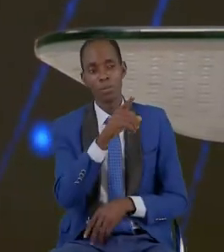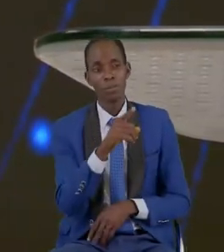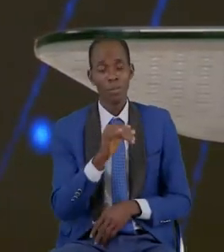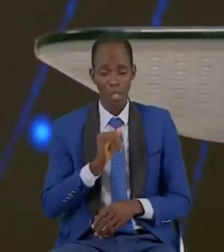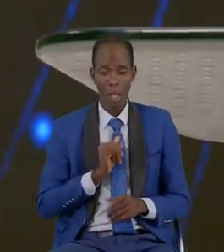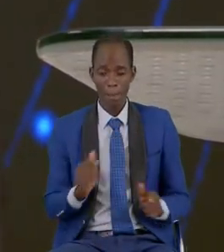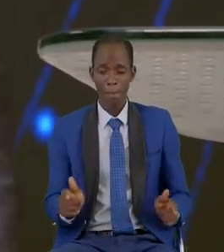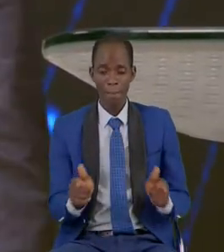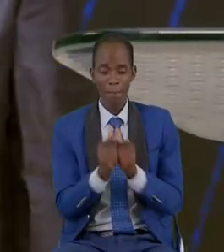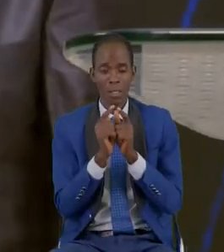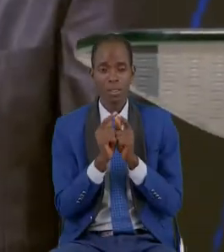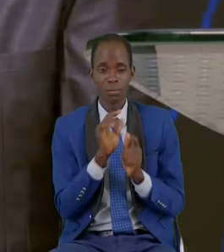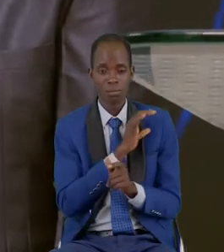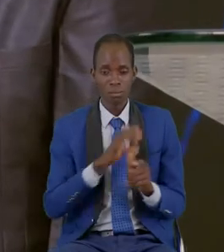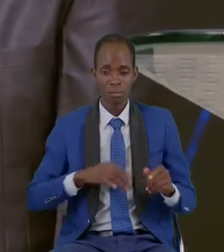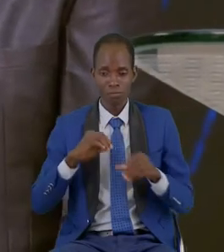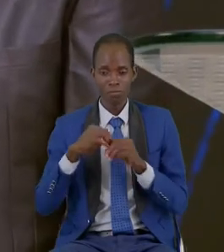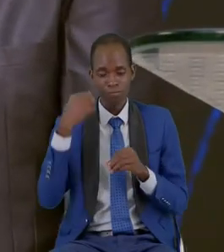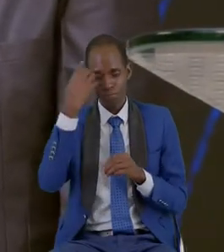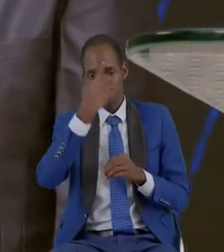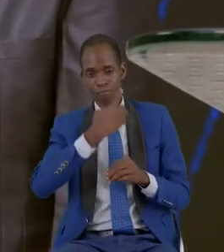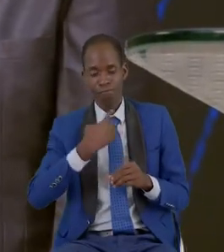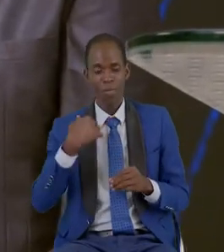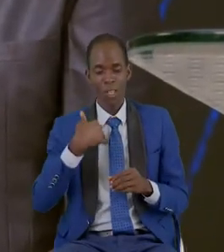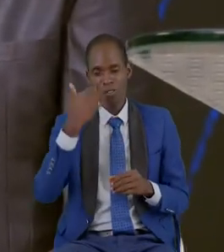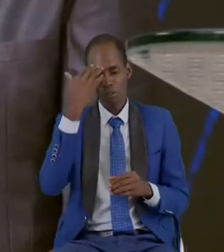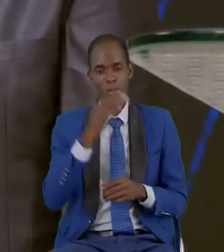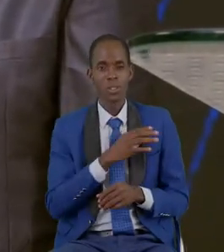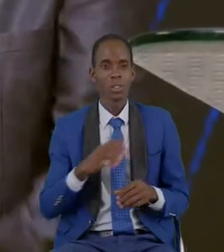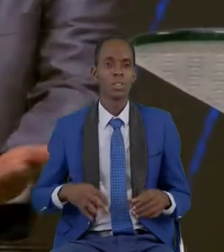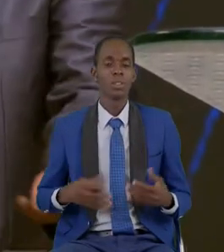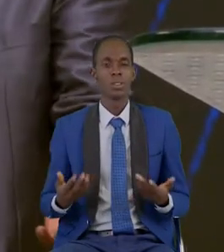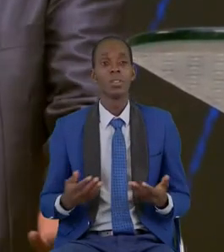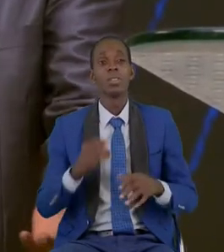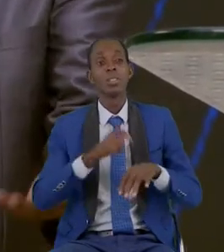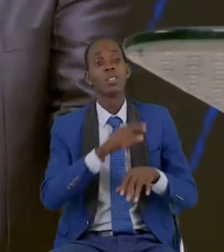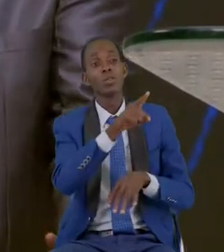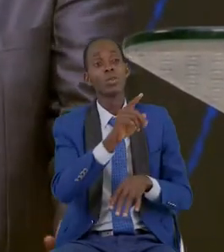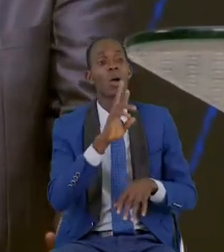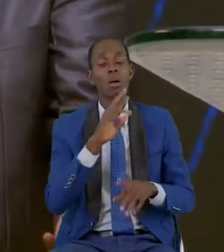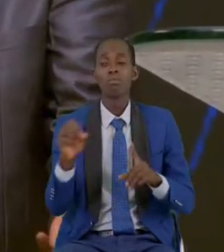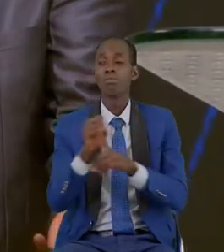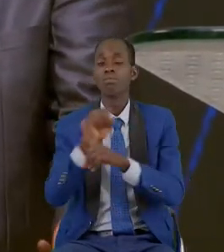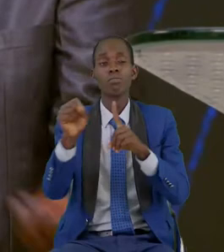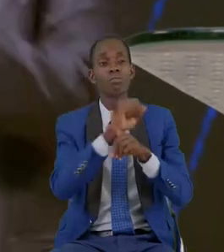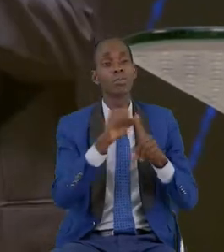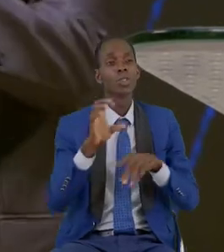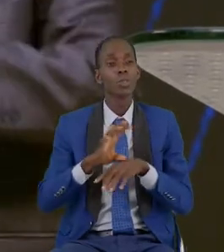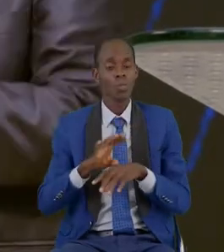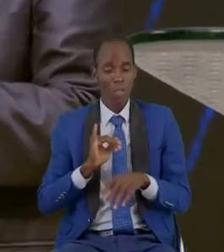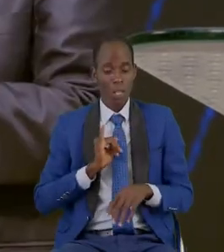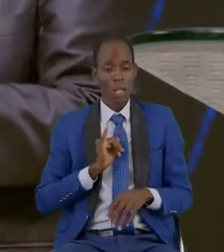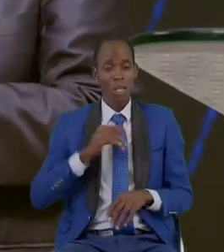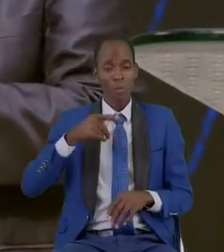physical. All the time you were persecuting the church, I was already an apostle, and you